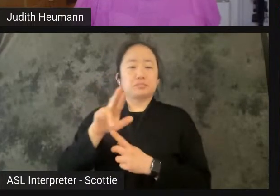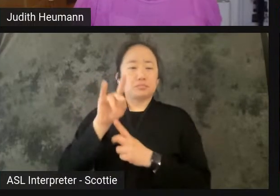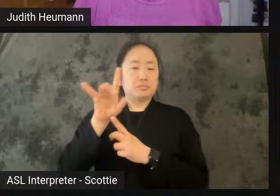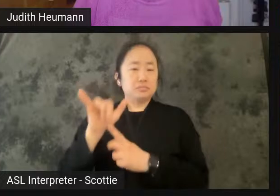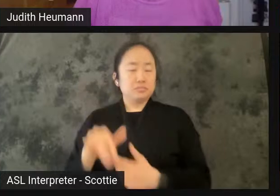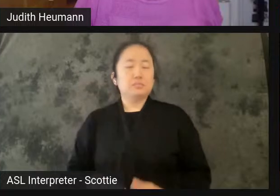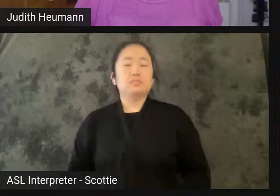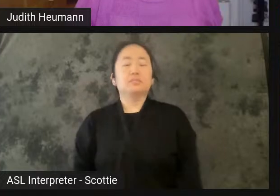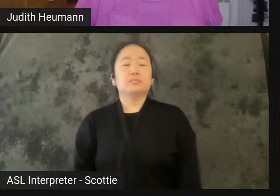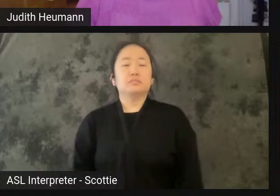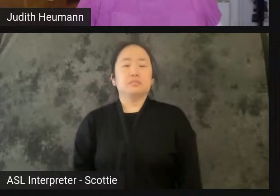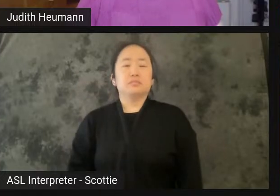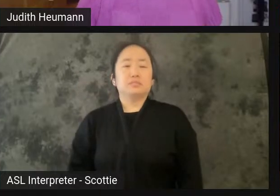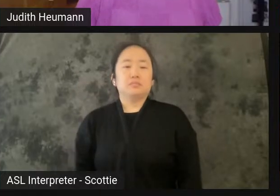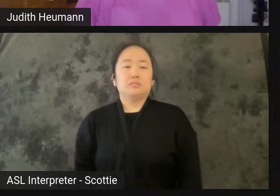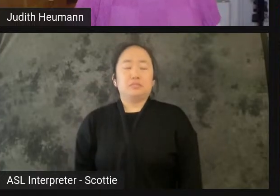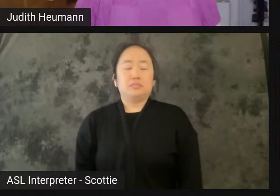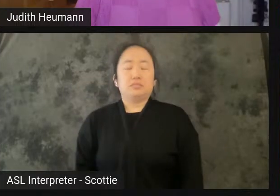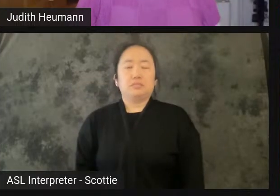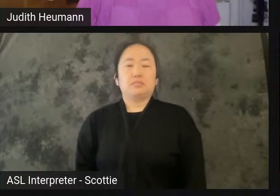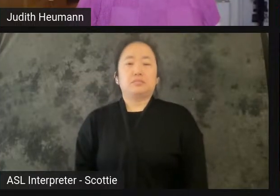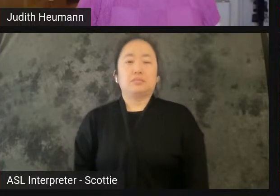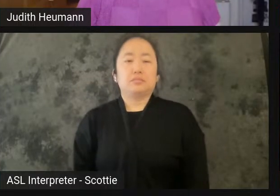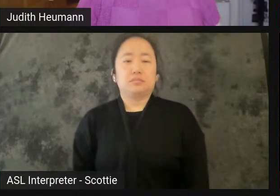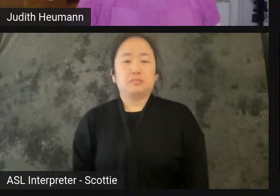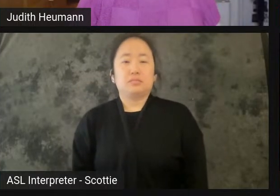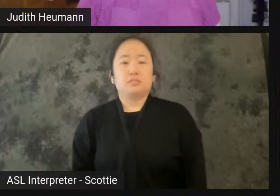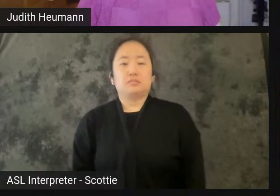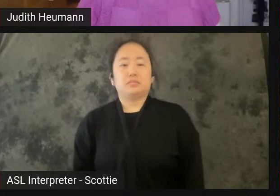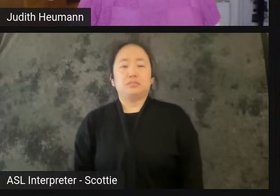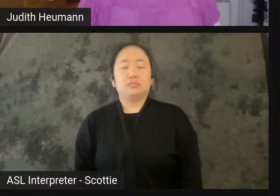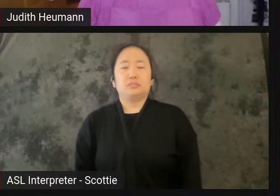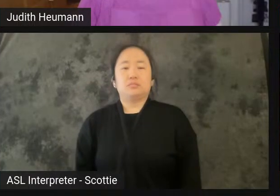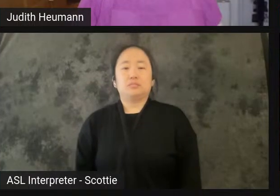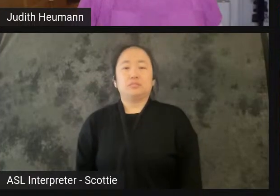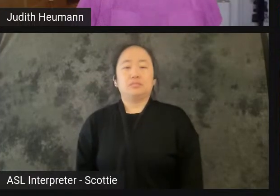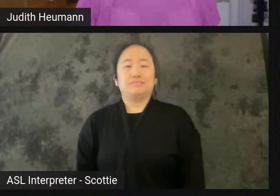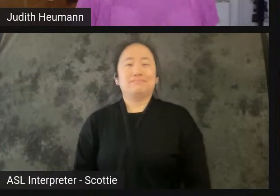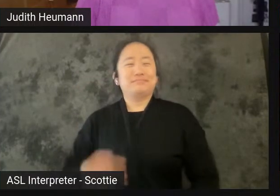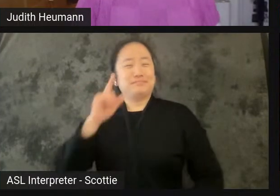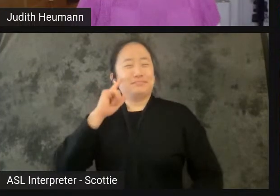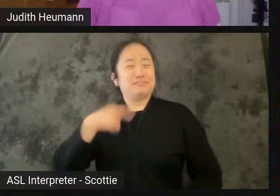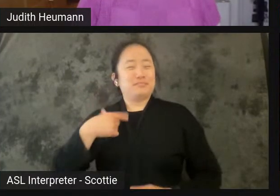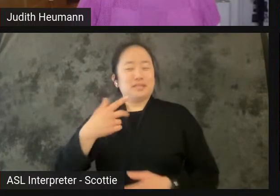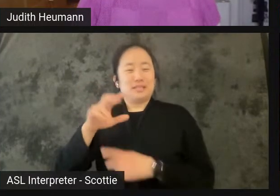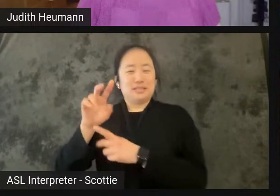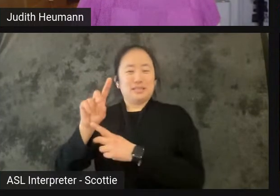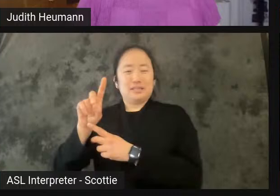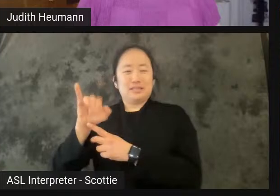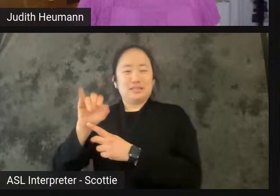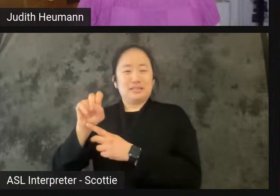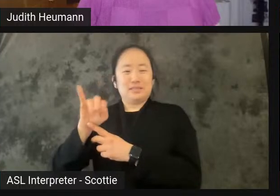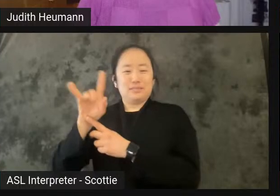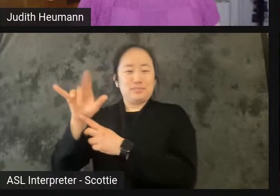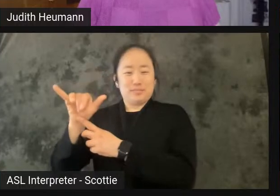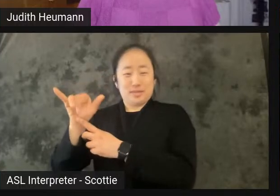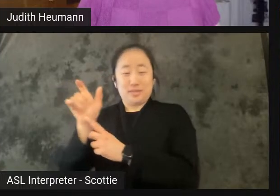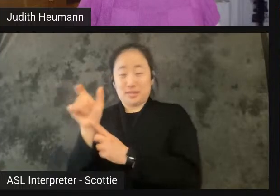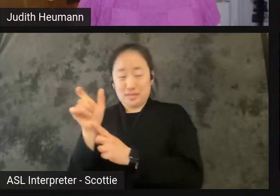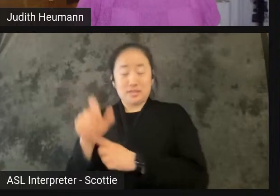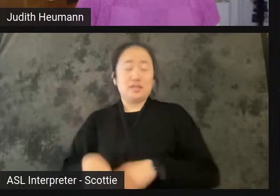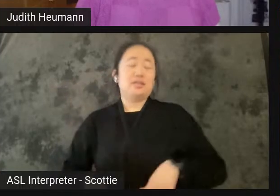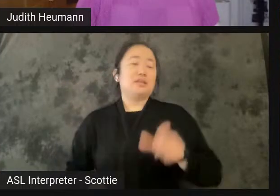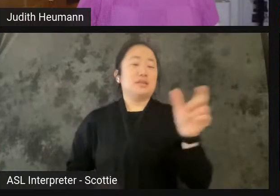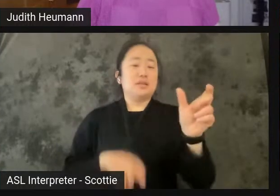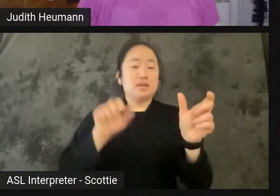Well, I think we need to look at disability and the word allyship the same way we look at race and